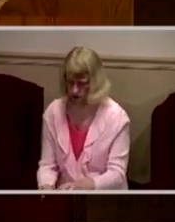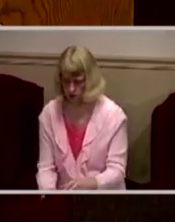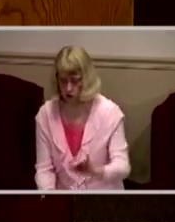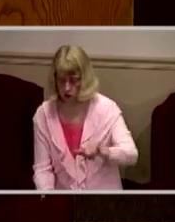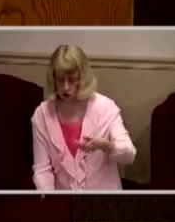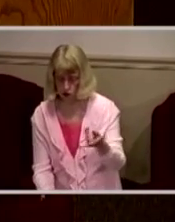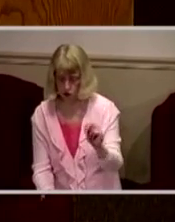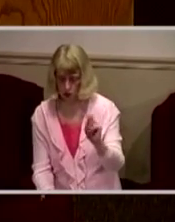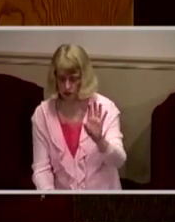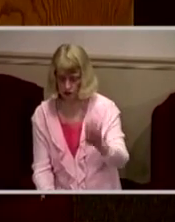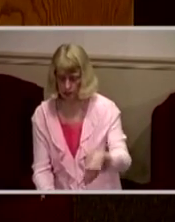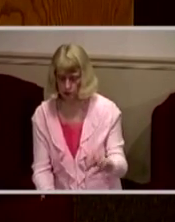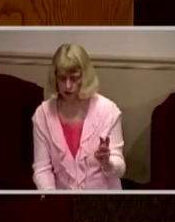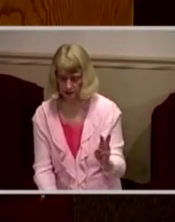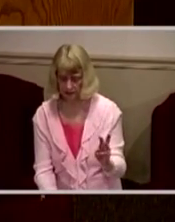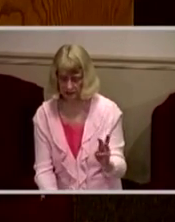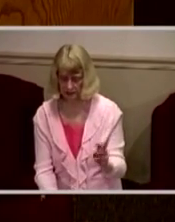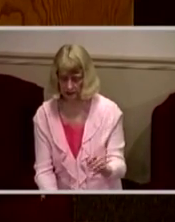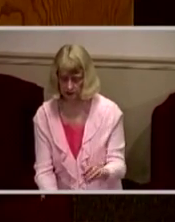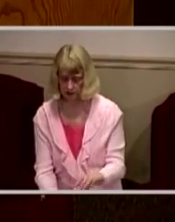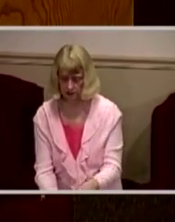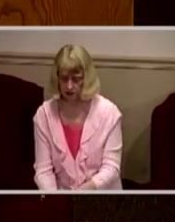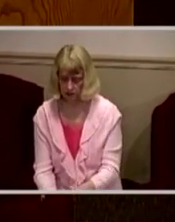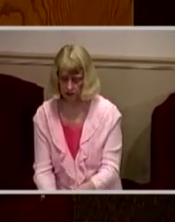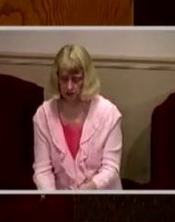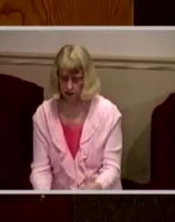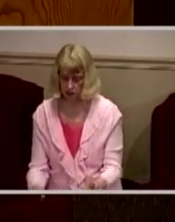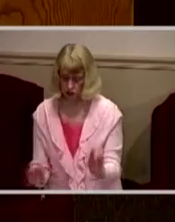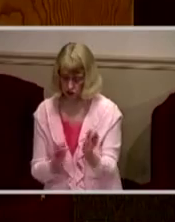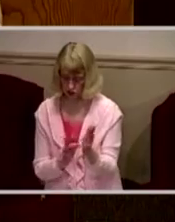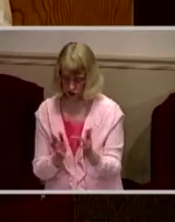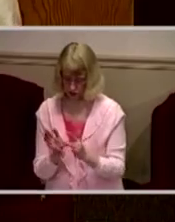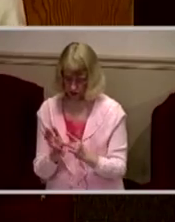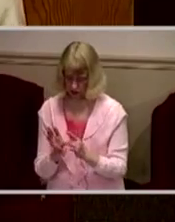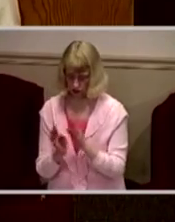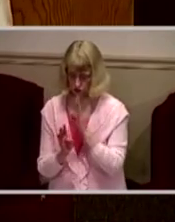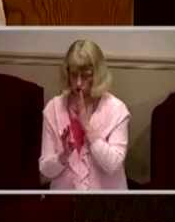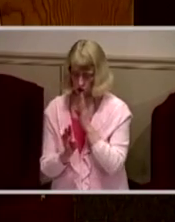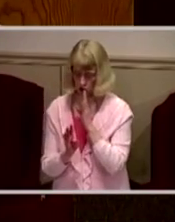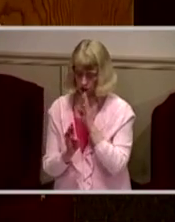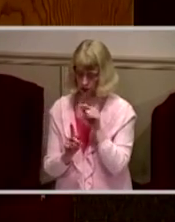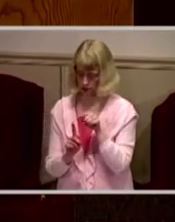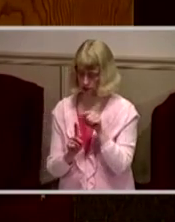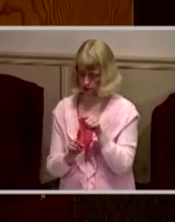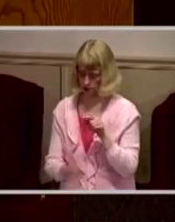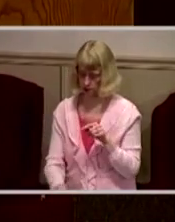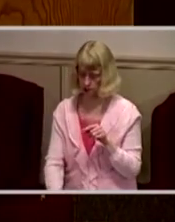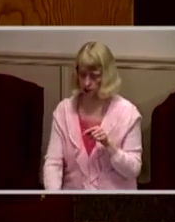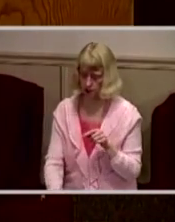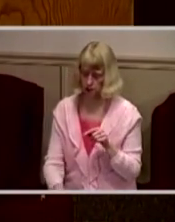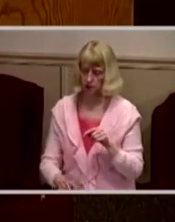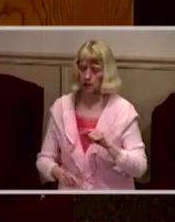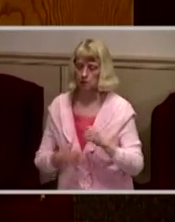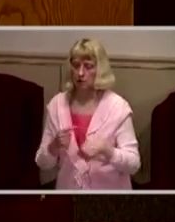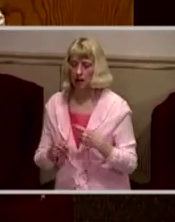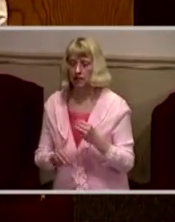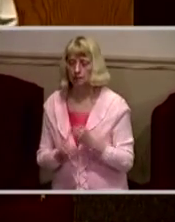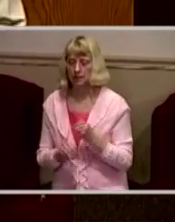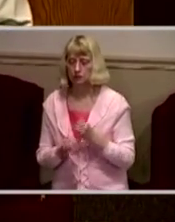John chapter 16, the Lord Jesus is basically talking about the ministry of the Holy